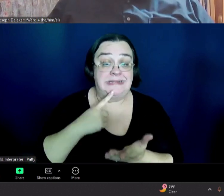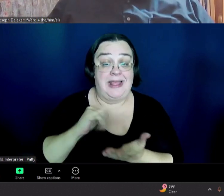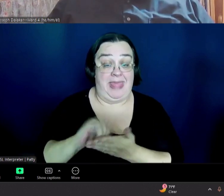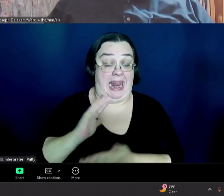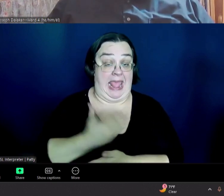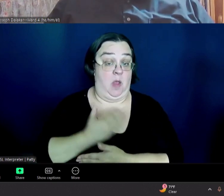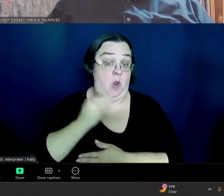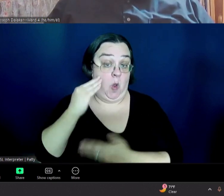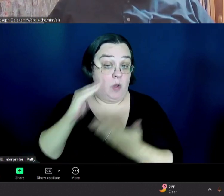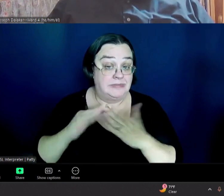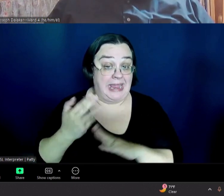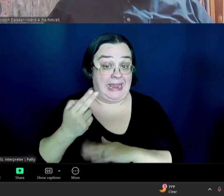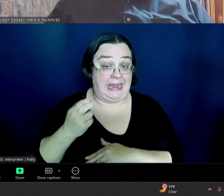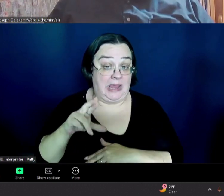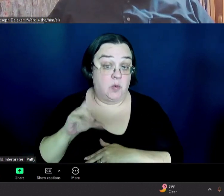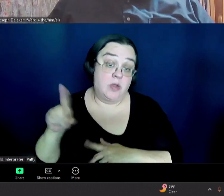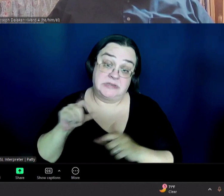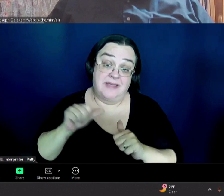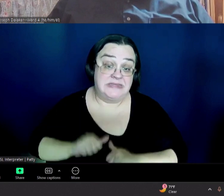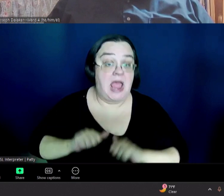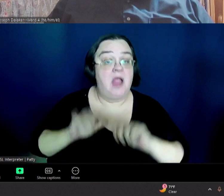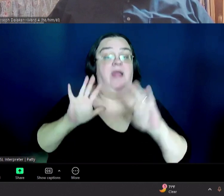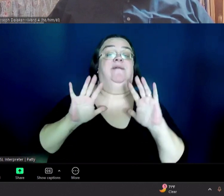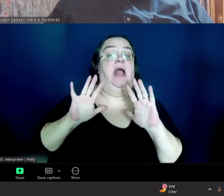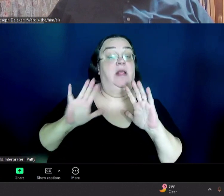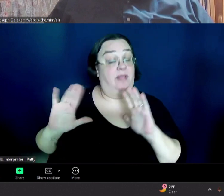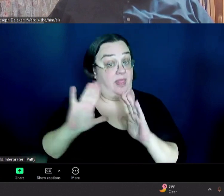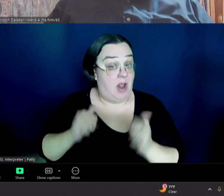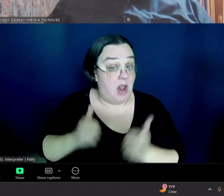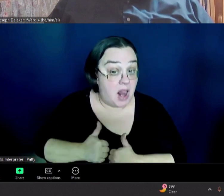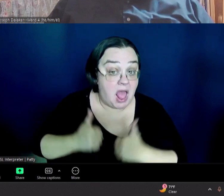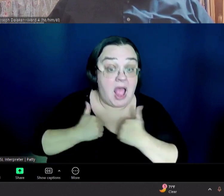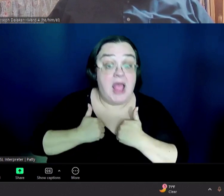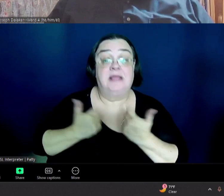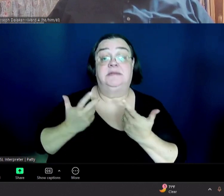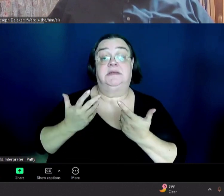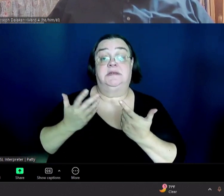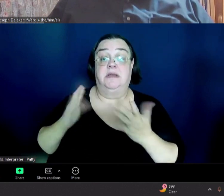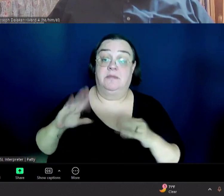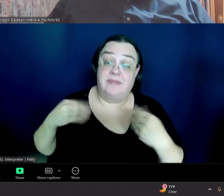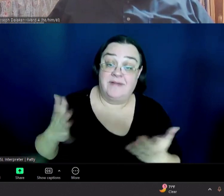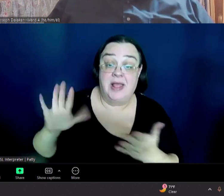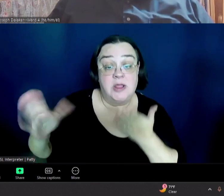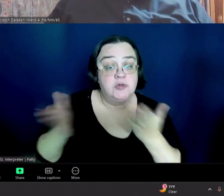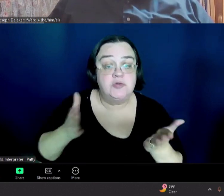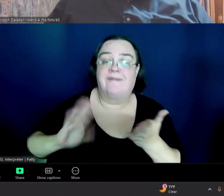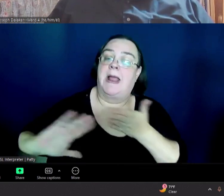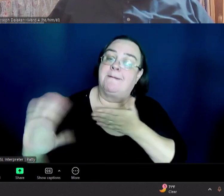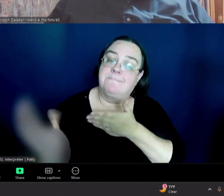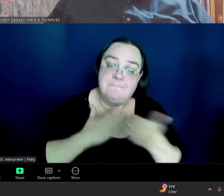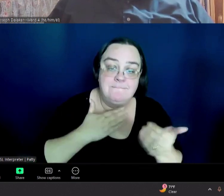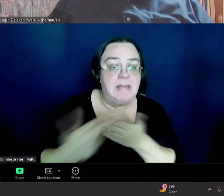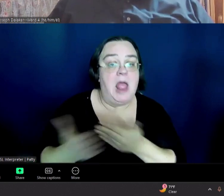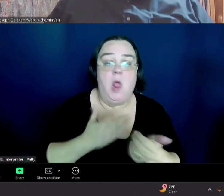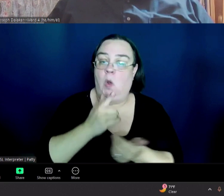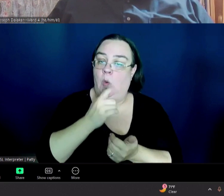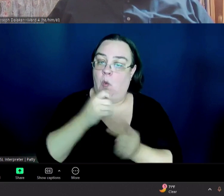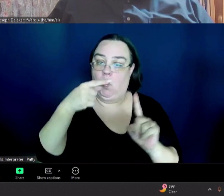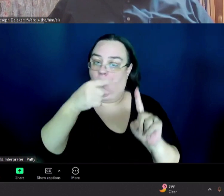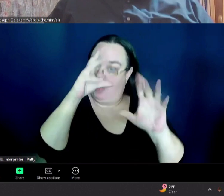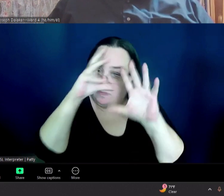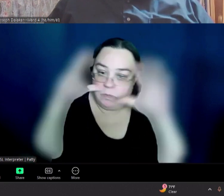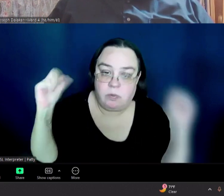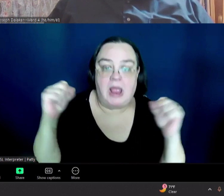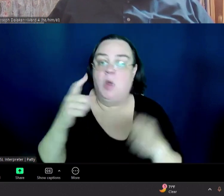have sacrificed their lives and their service, regardless of who has been our president, our